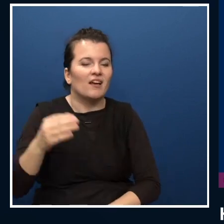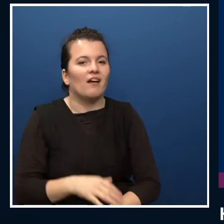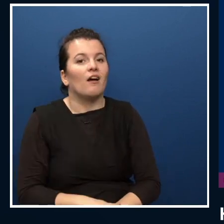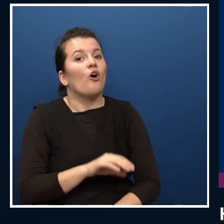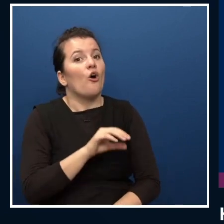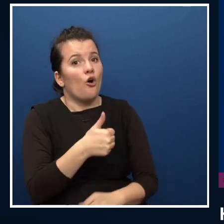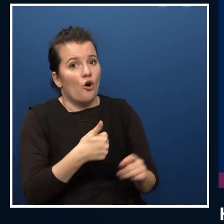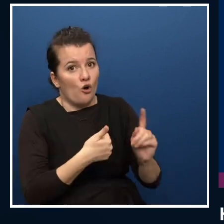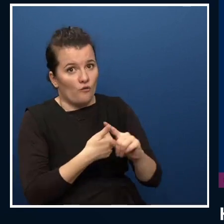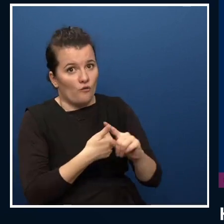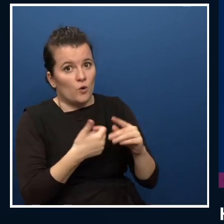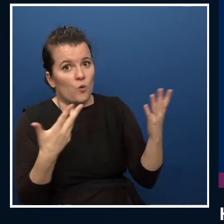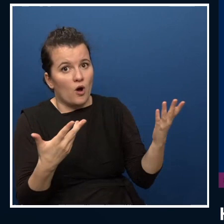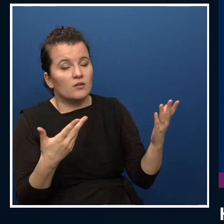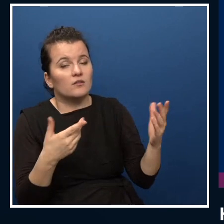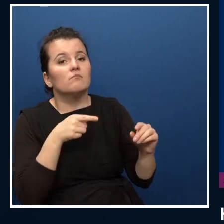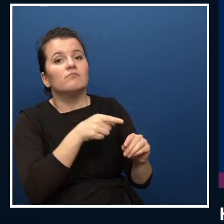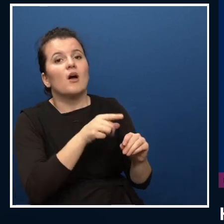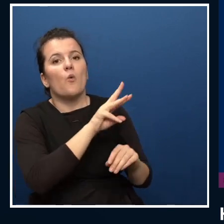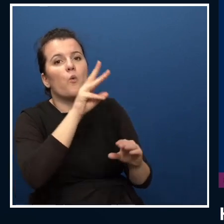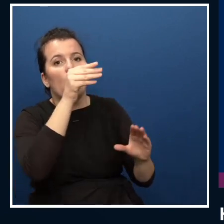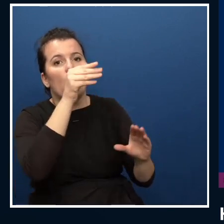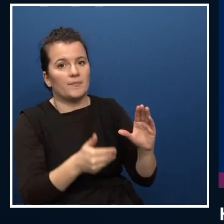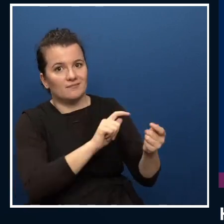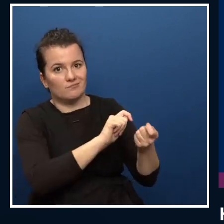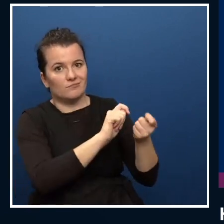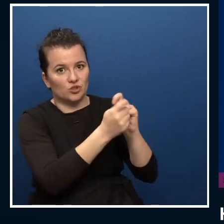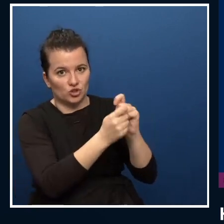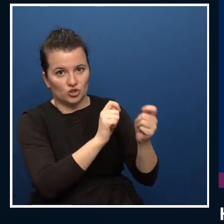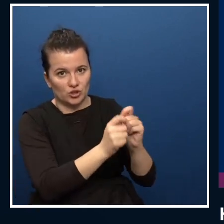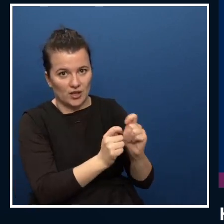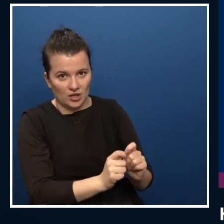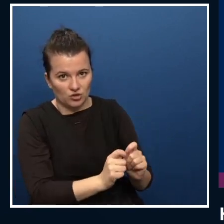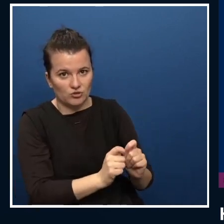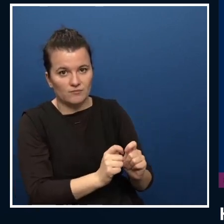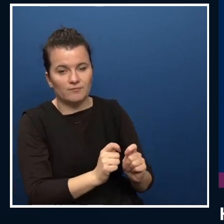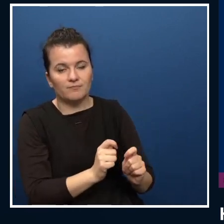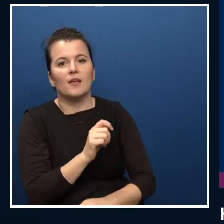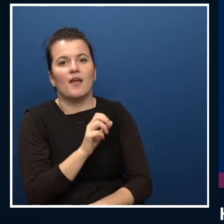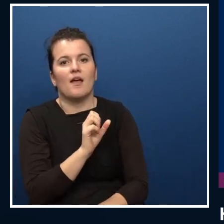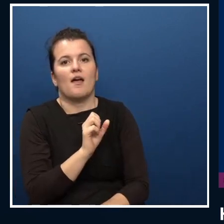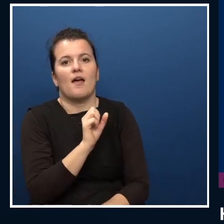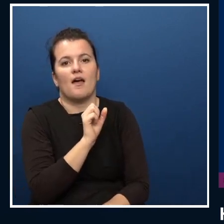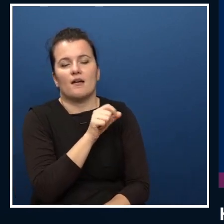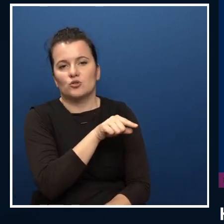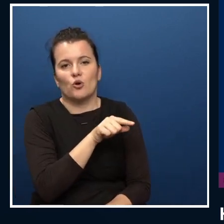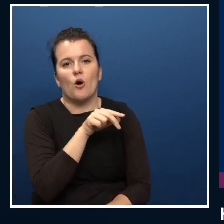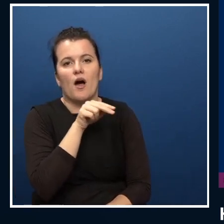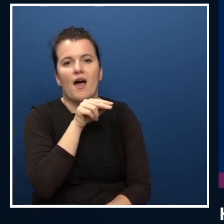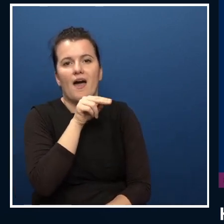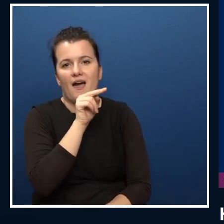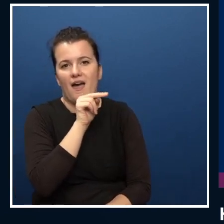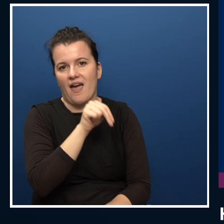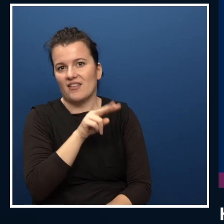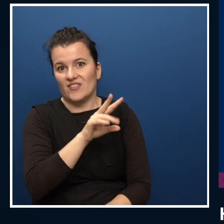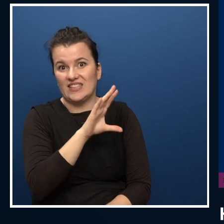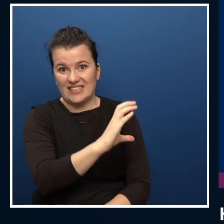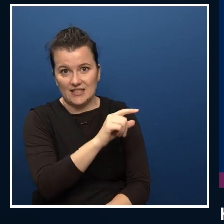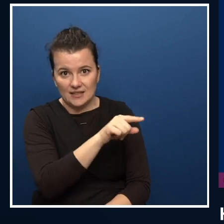And that was written in ASP.NET and MVC. So if I come out here to the command line, I'm using